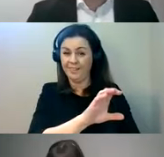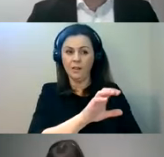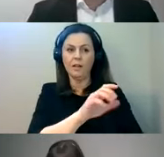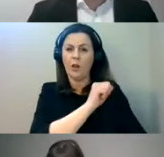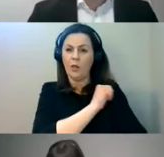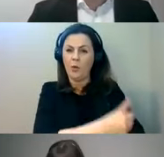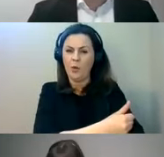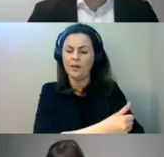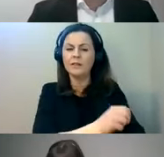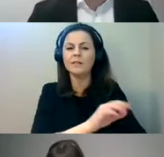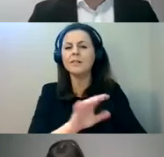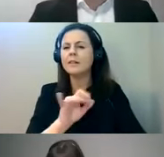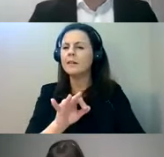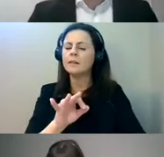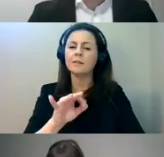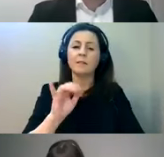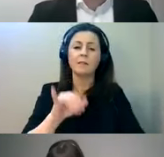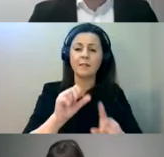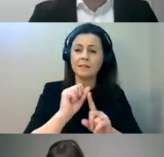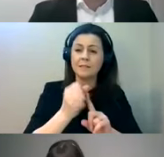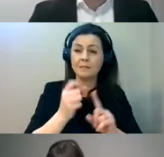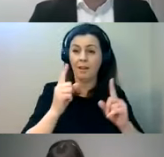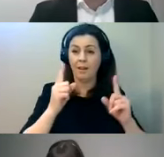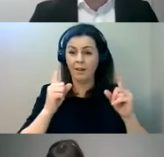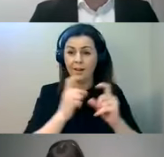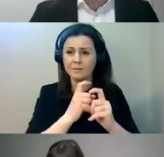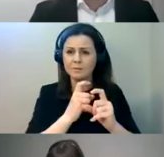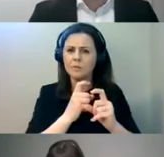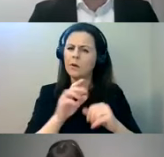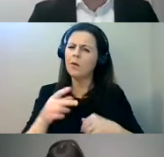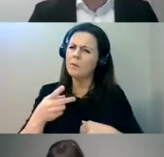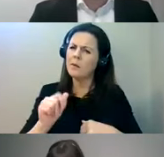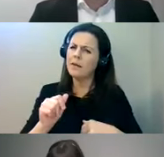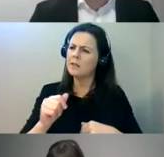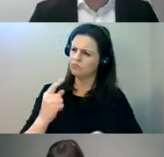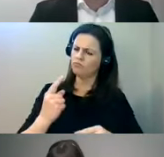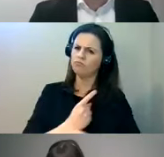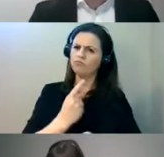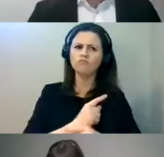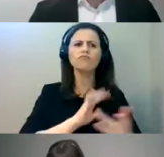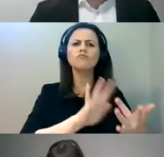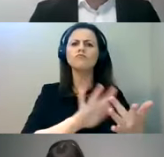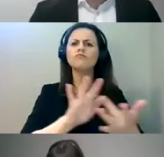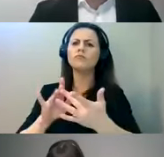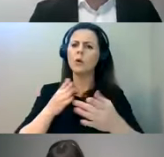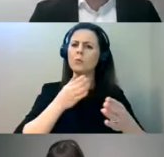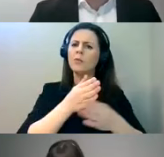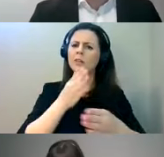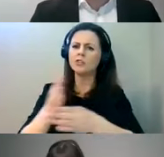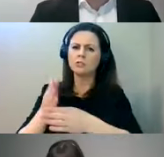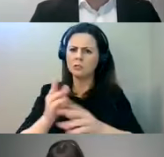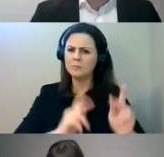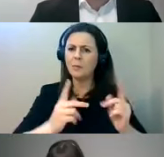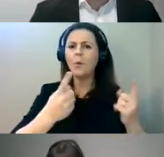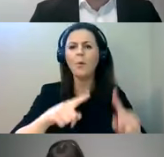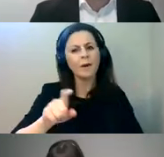if you're dealing with complex matters, the attorney is expected to seek out professional advice as needed. But again, the decision-making